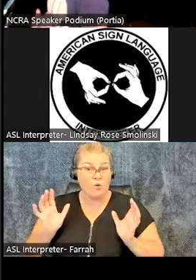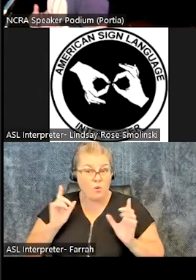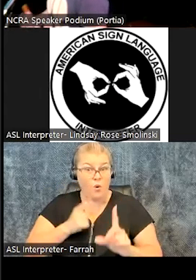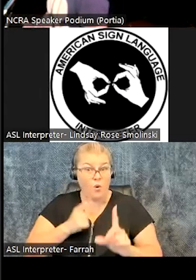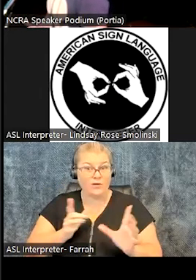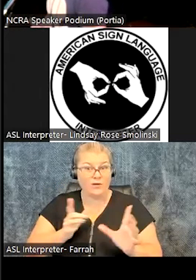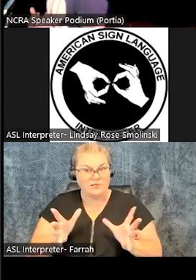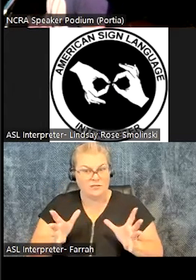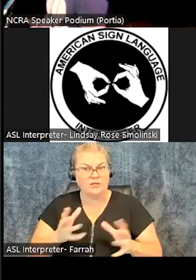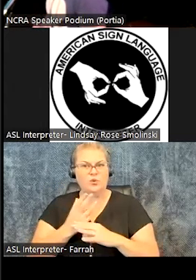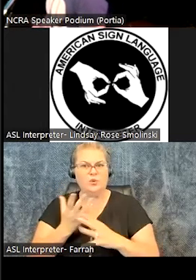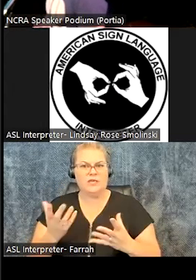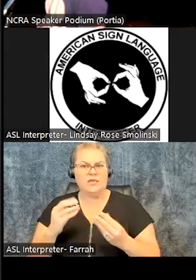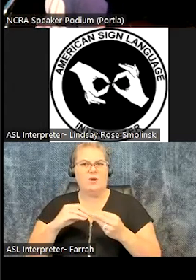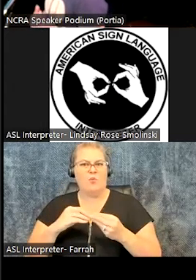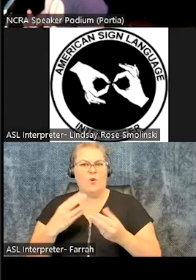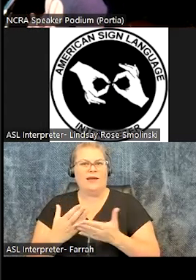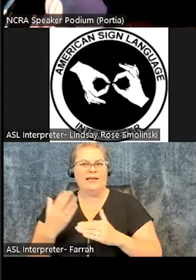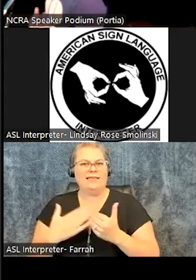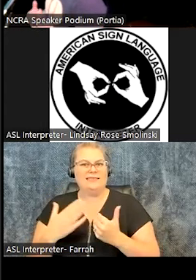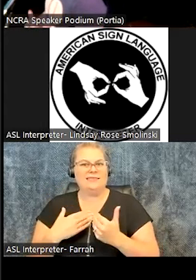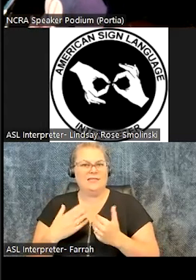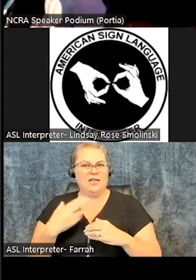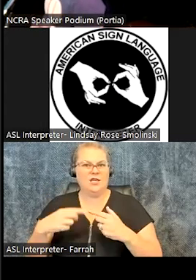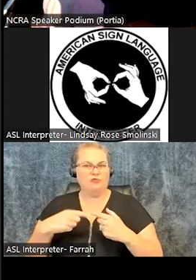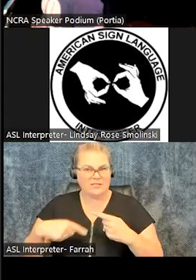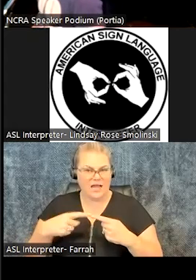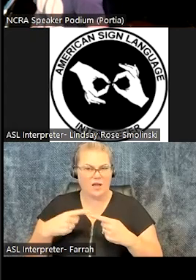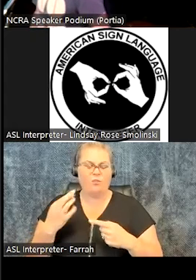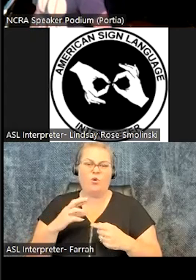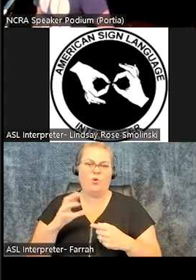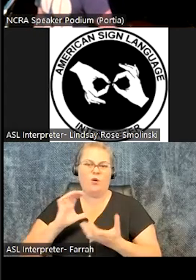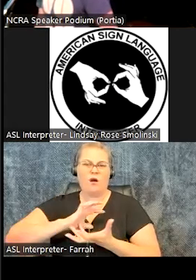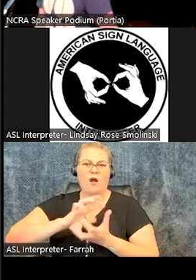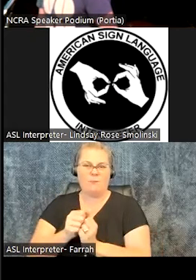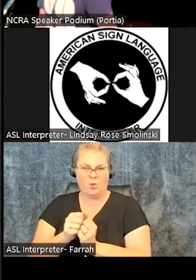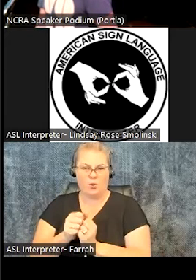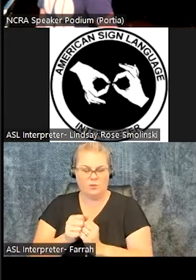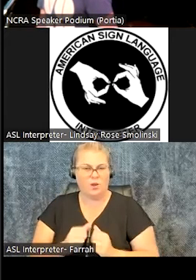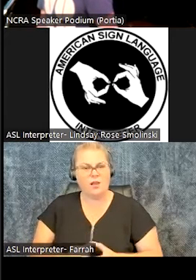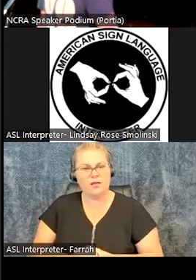that are more readily recyclable or readily compostable.